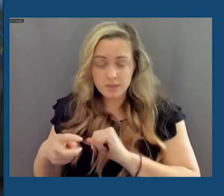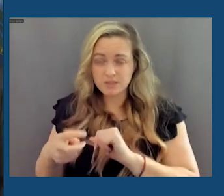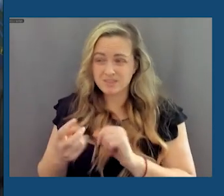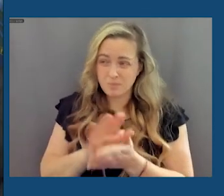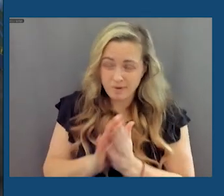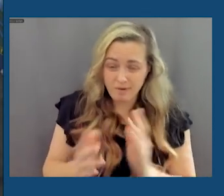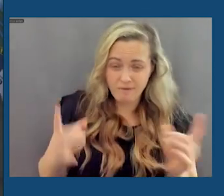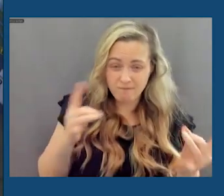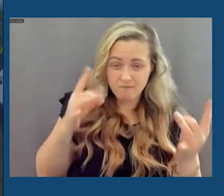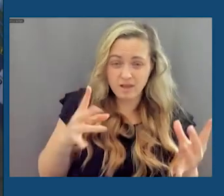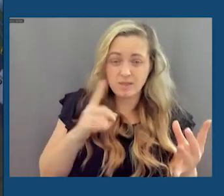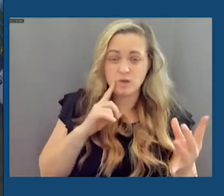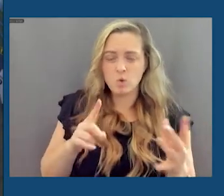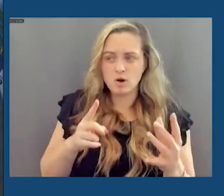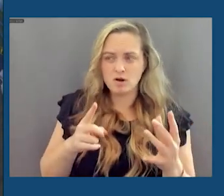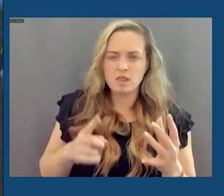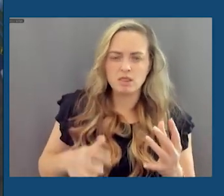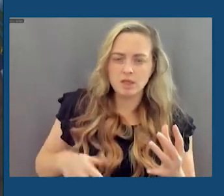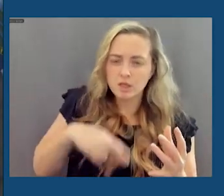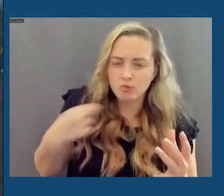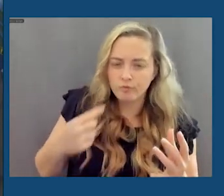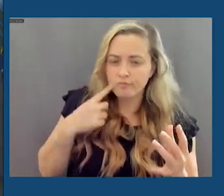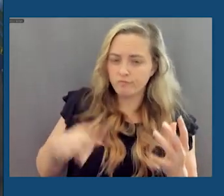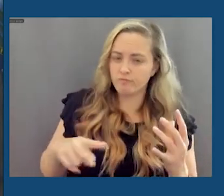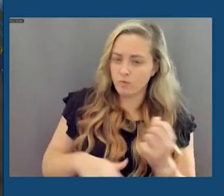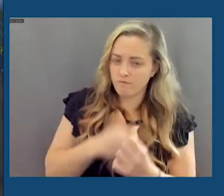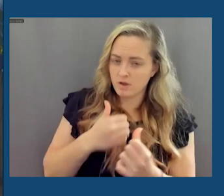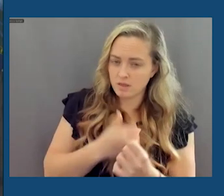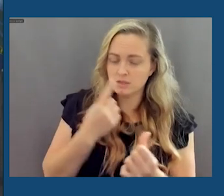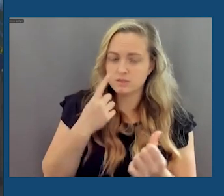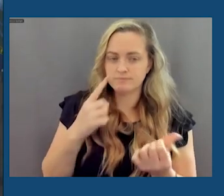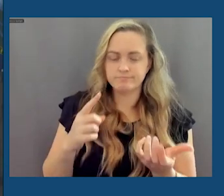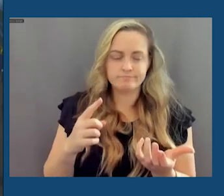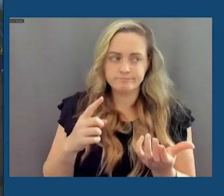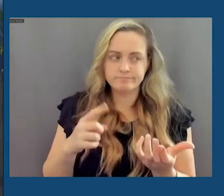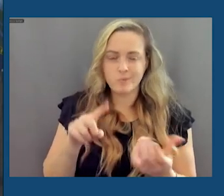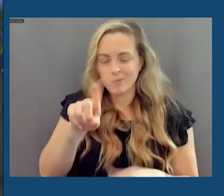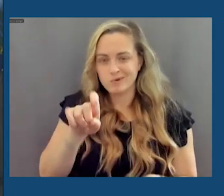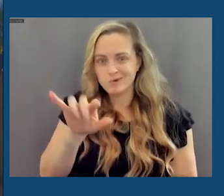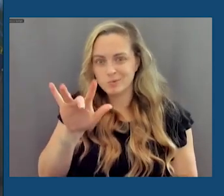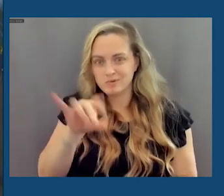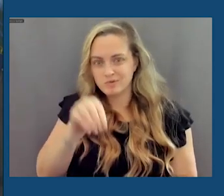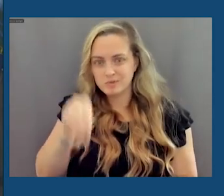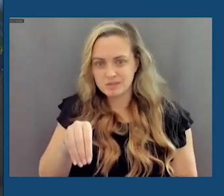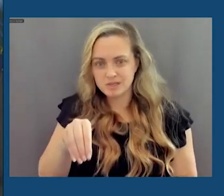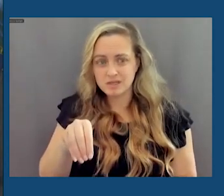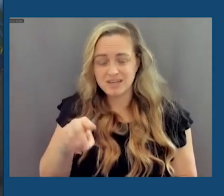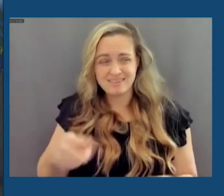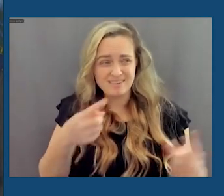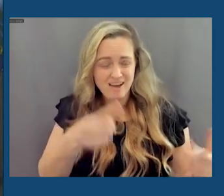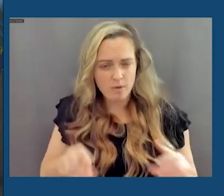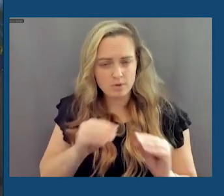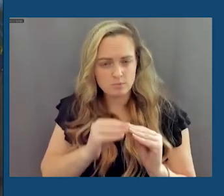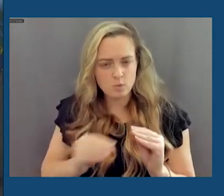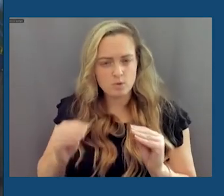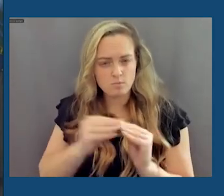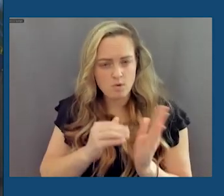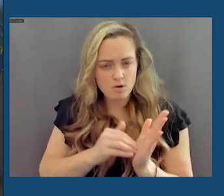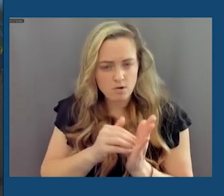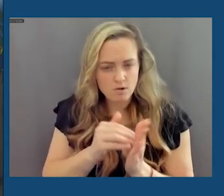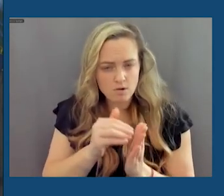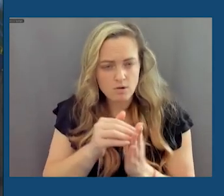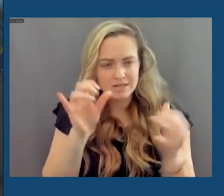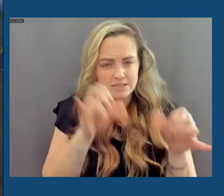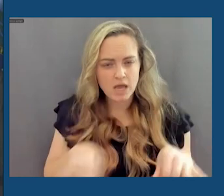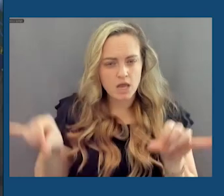violence, have increased 125%. Additionally, these incidents are happening more and more frequently by the same